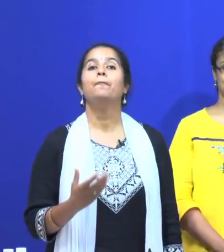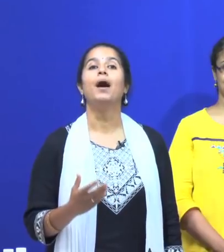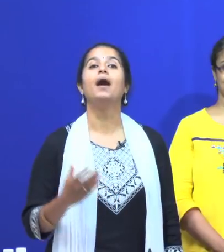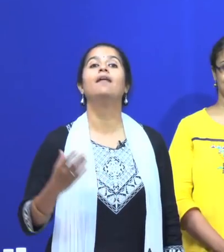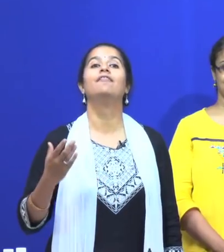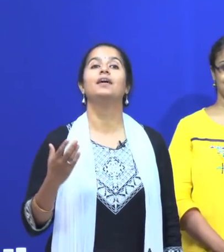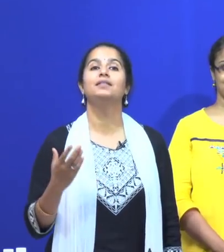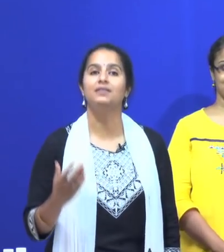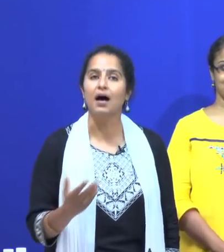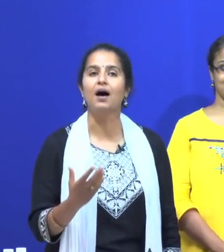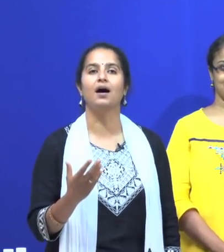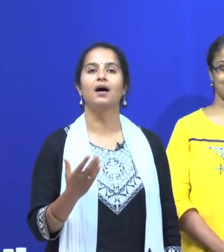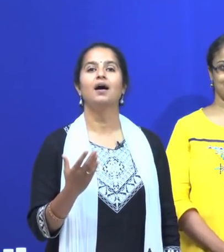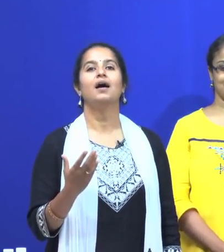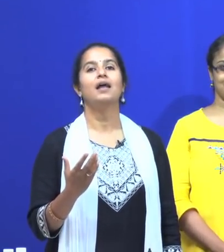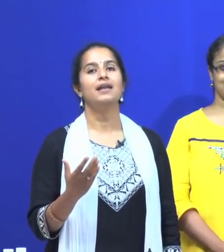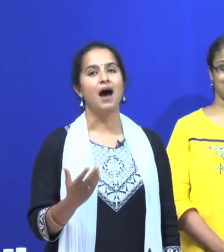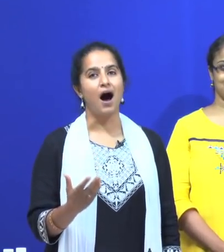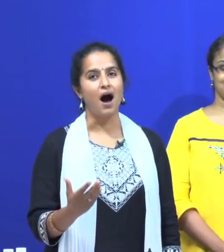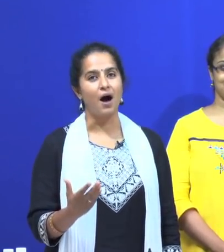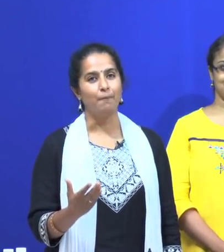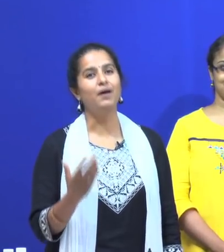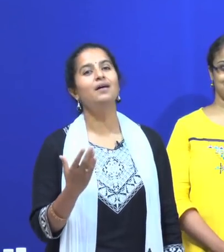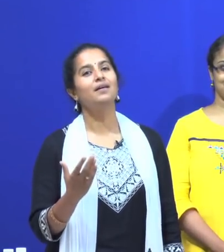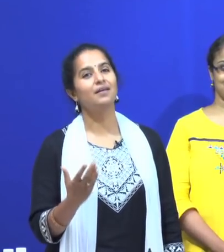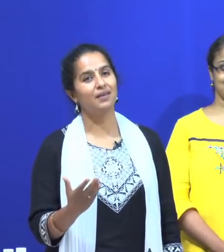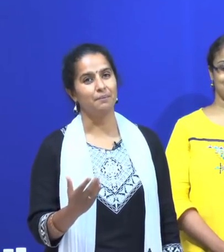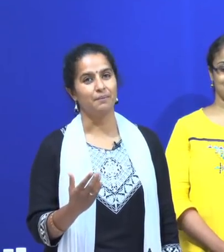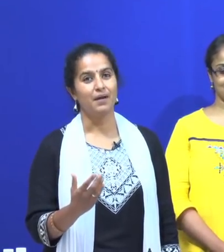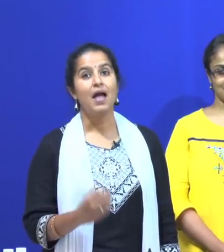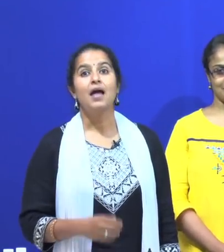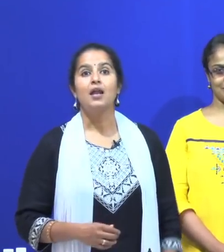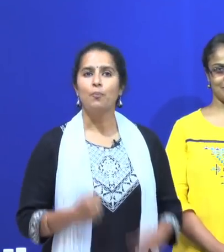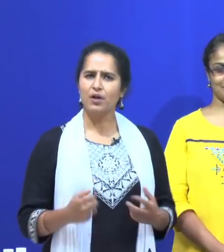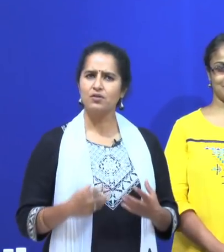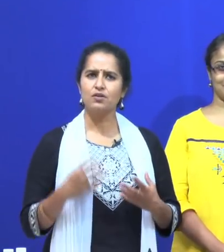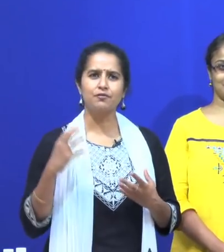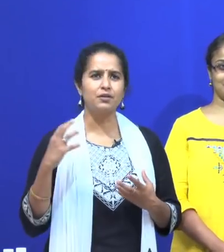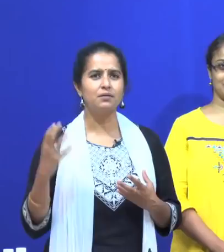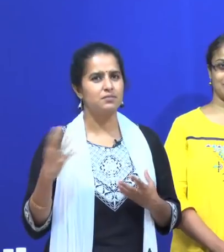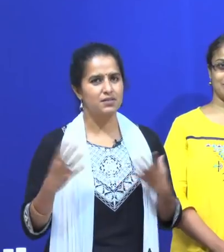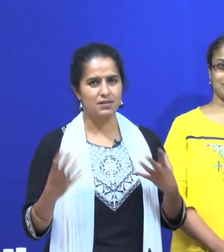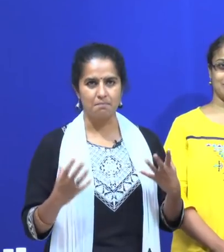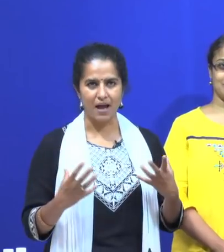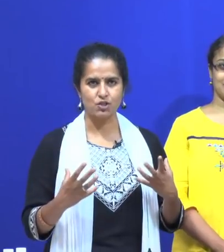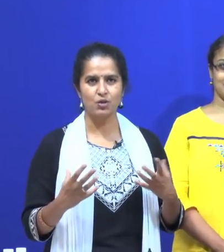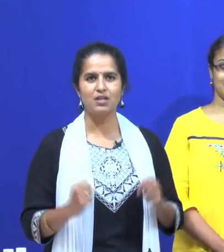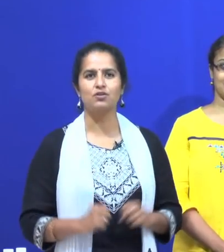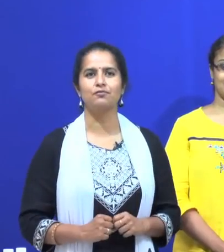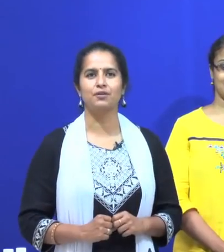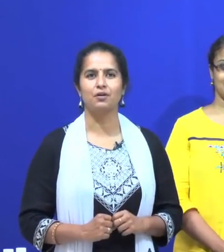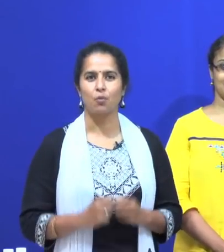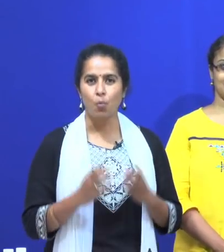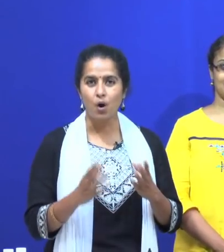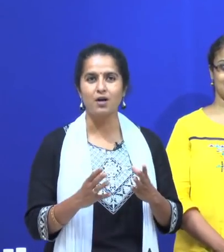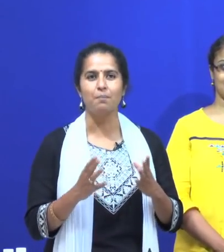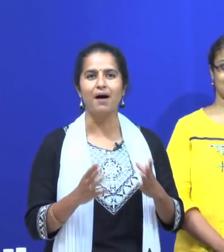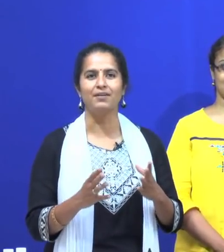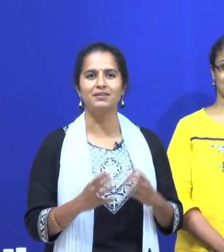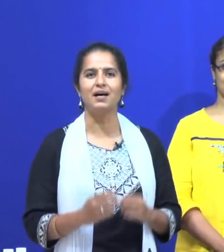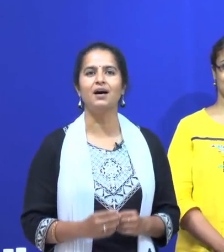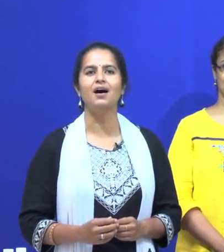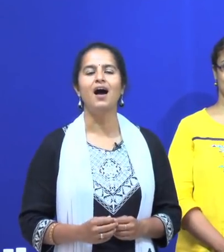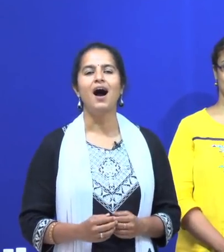is Bhavataha nama kim? Now, because of the certain macho nature of the